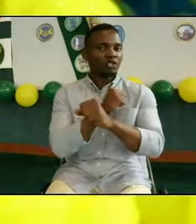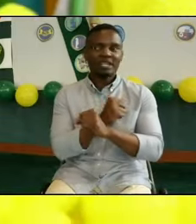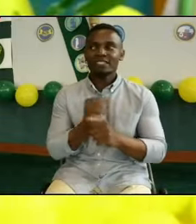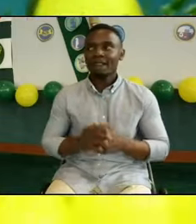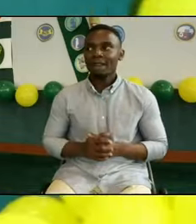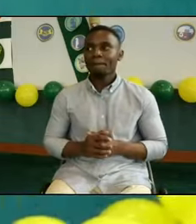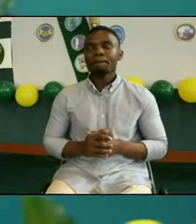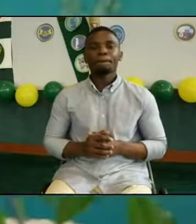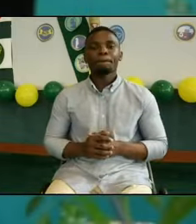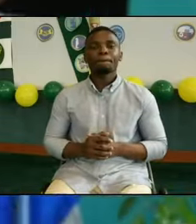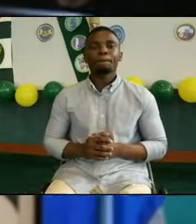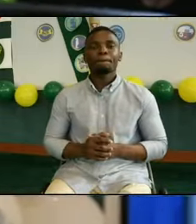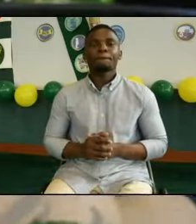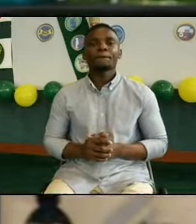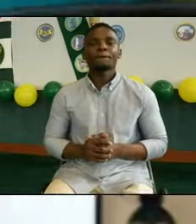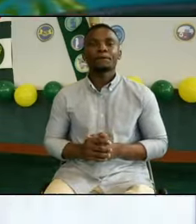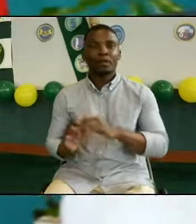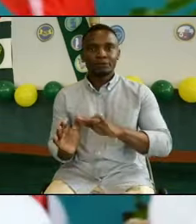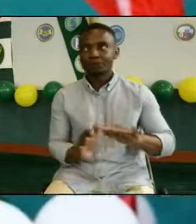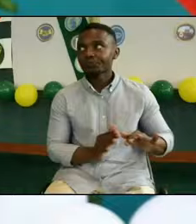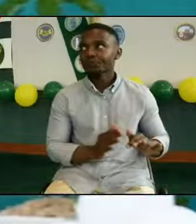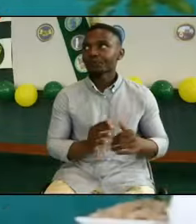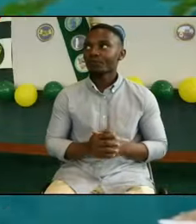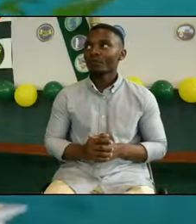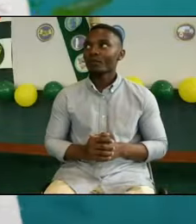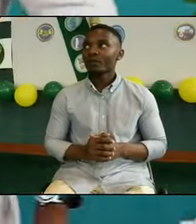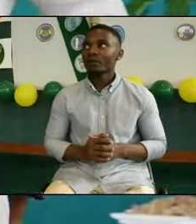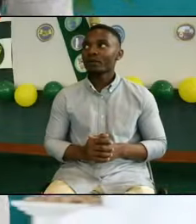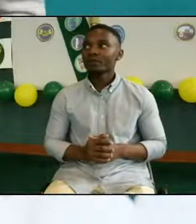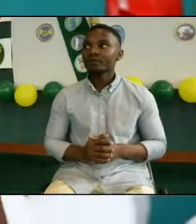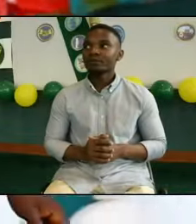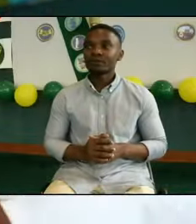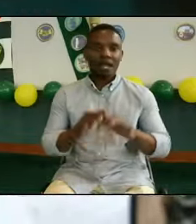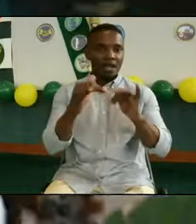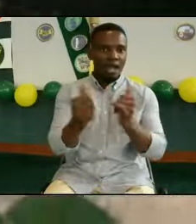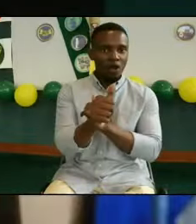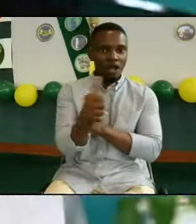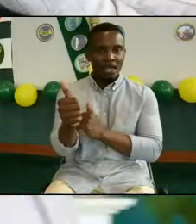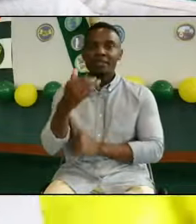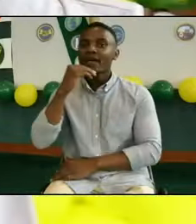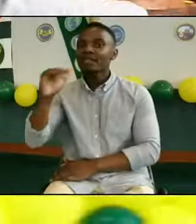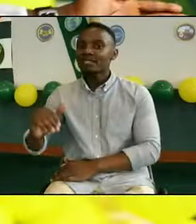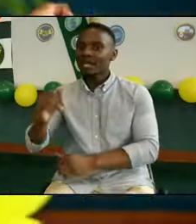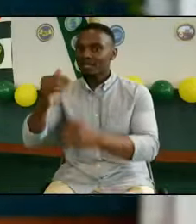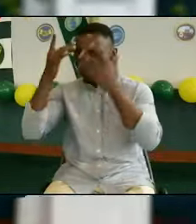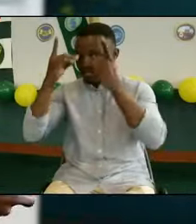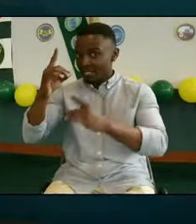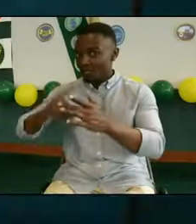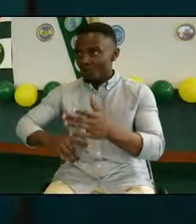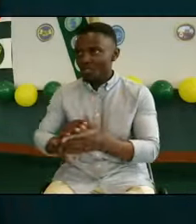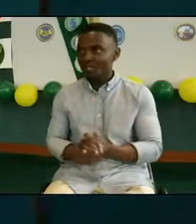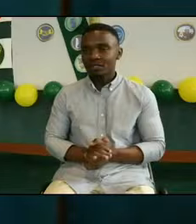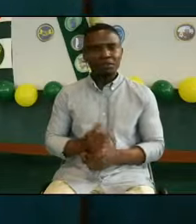Lord. Wonderful. Now let's move on and look at quickly what somebody also decided. So his younger brother decided that for